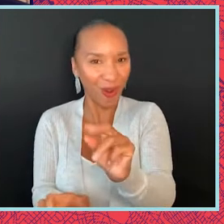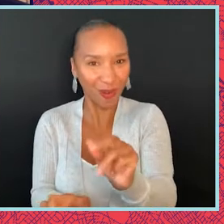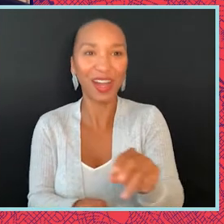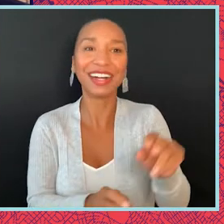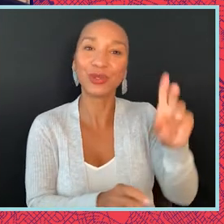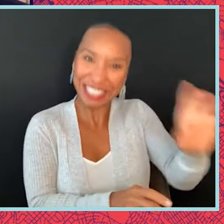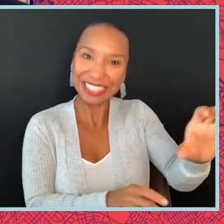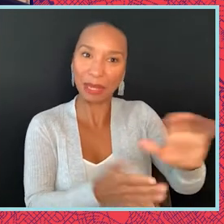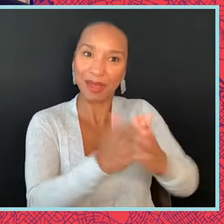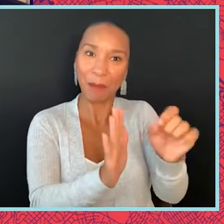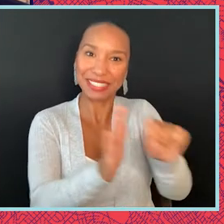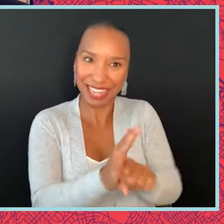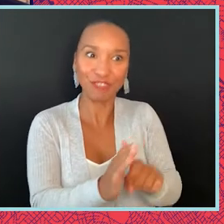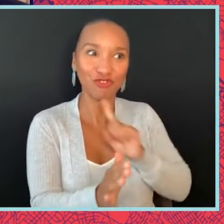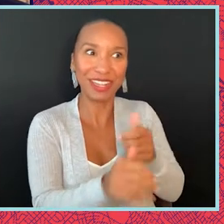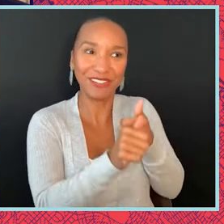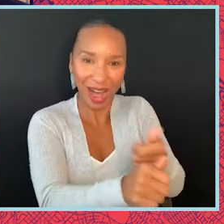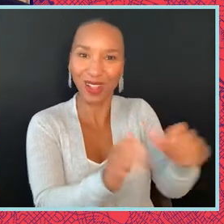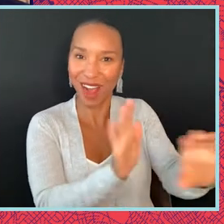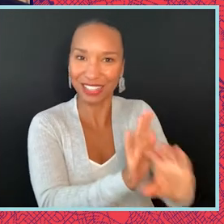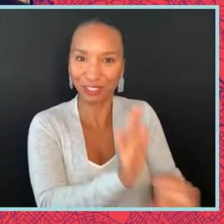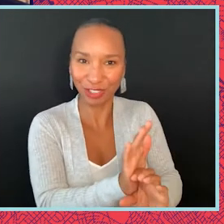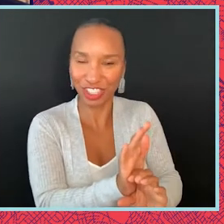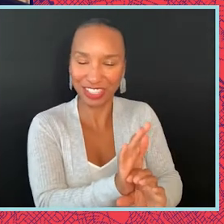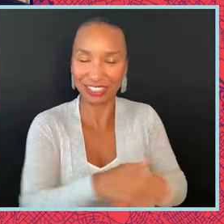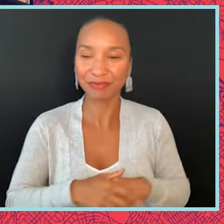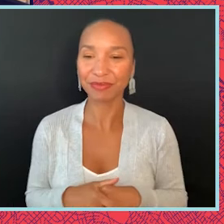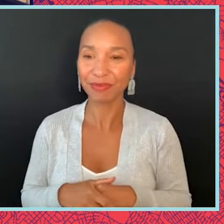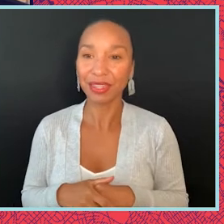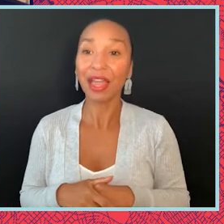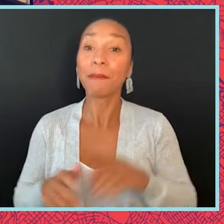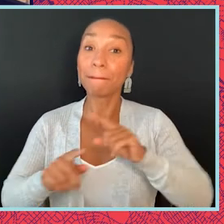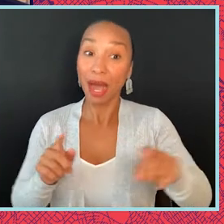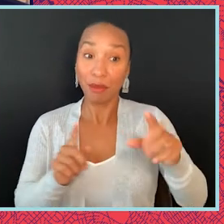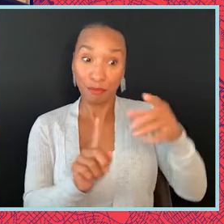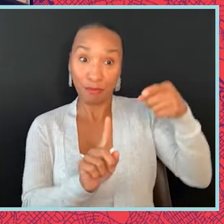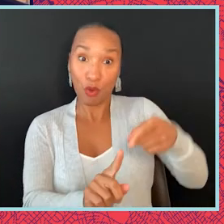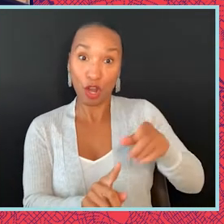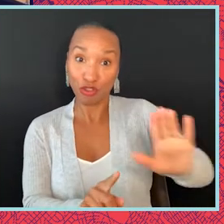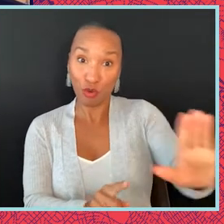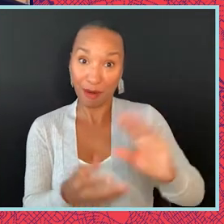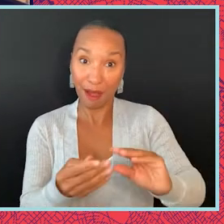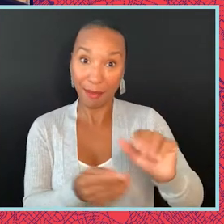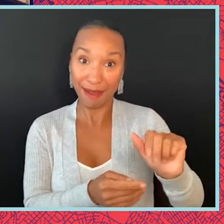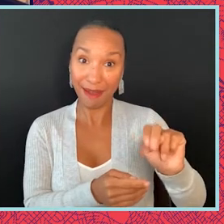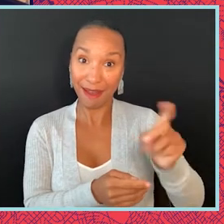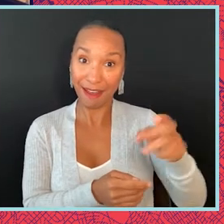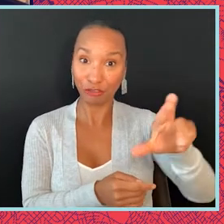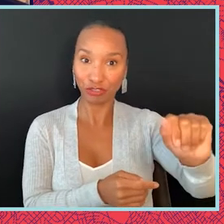actually constitutional. We're not doing that. But it is because of what you point out, Andrea, that it's